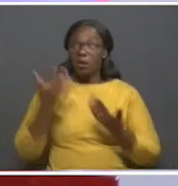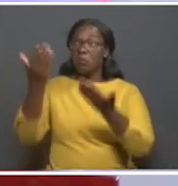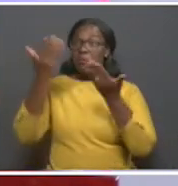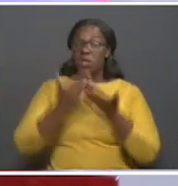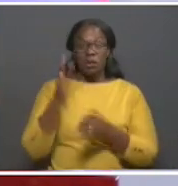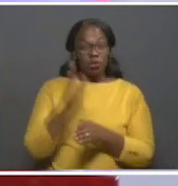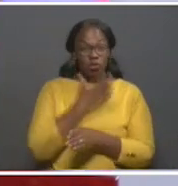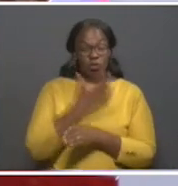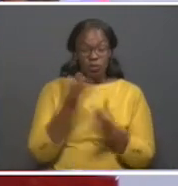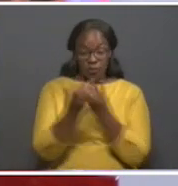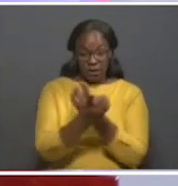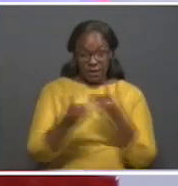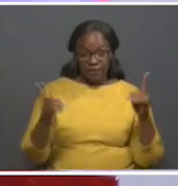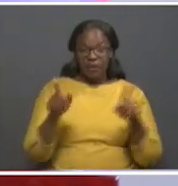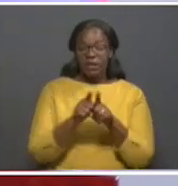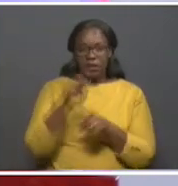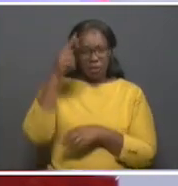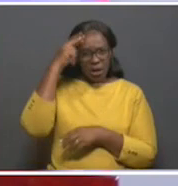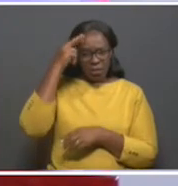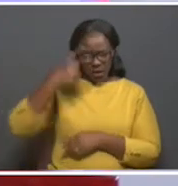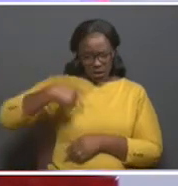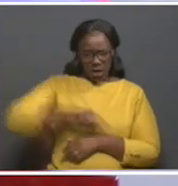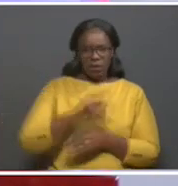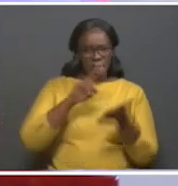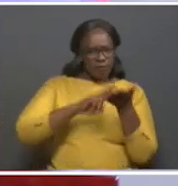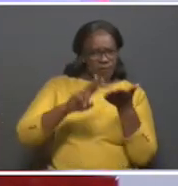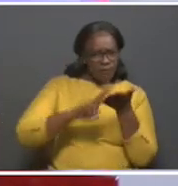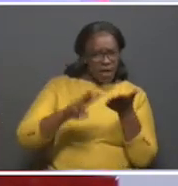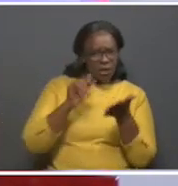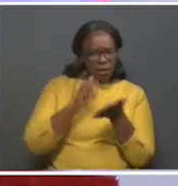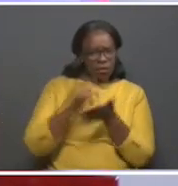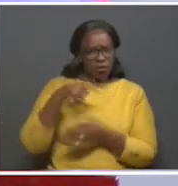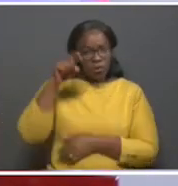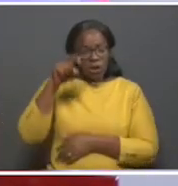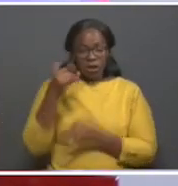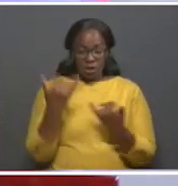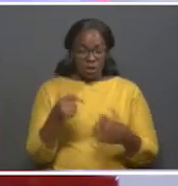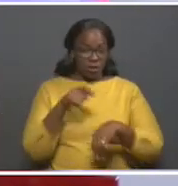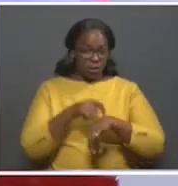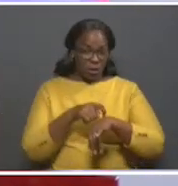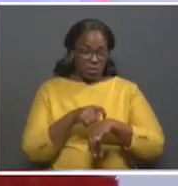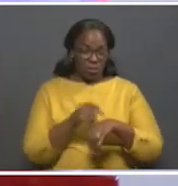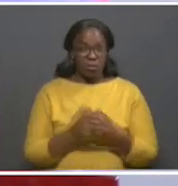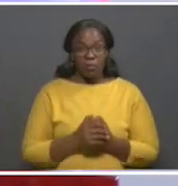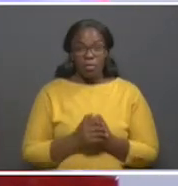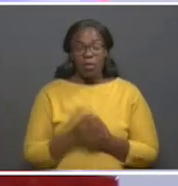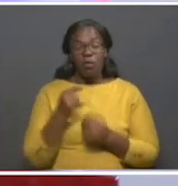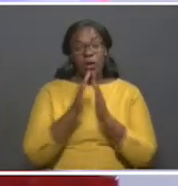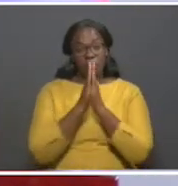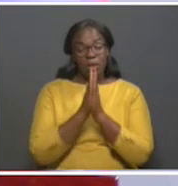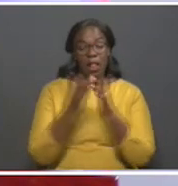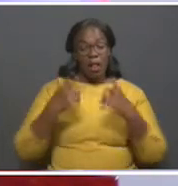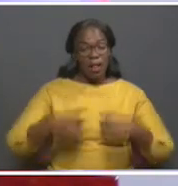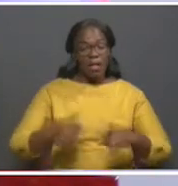songs of deliverance, reminding us of scriptures that we need in this season. We pray, let there